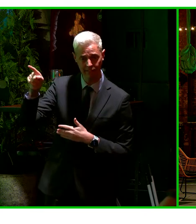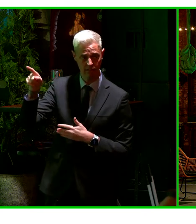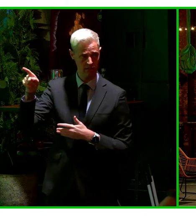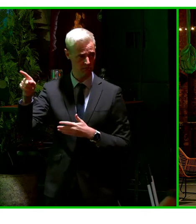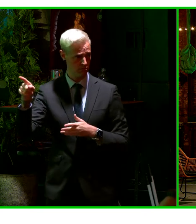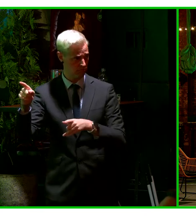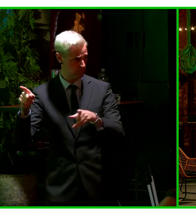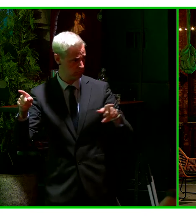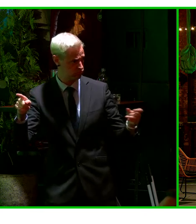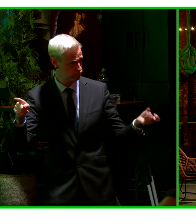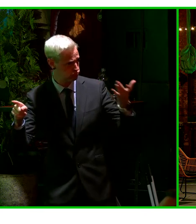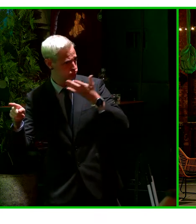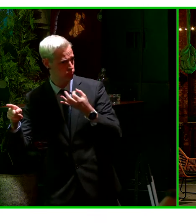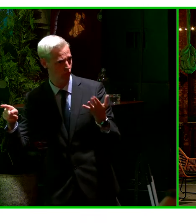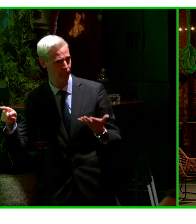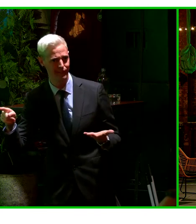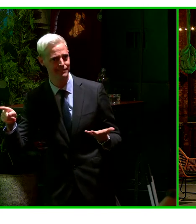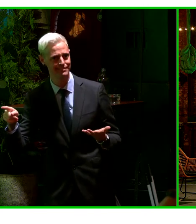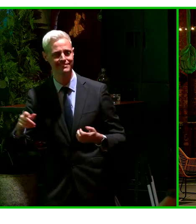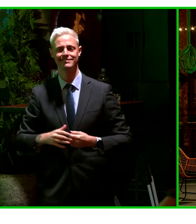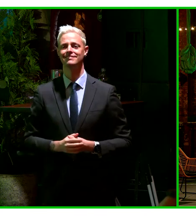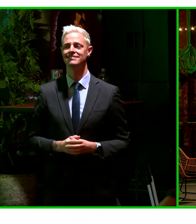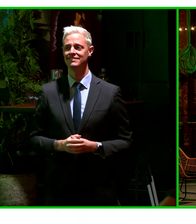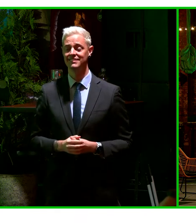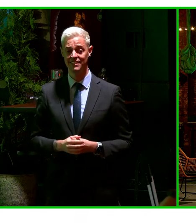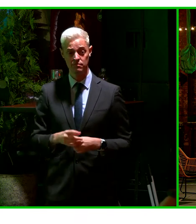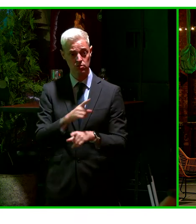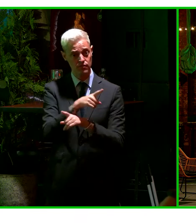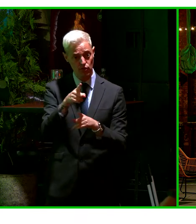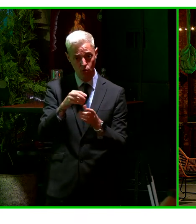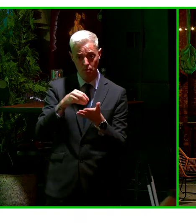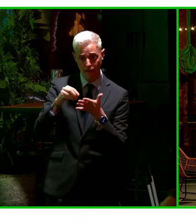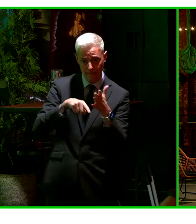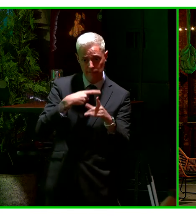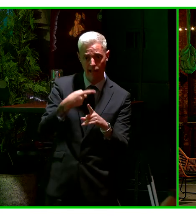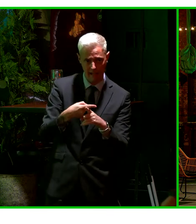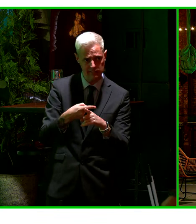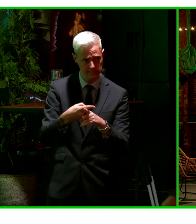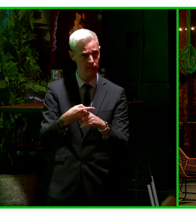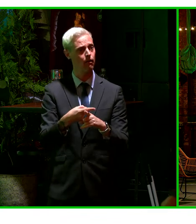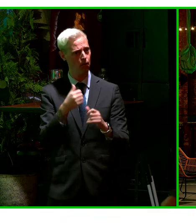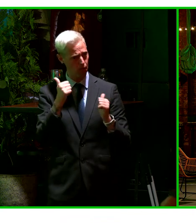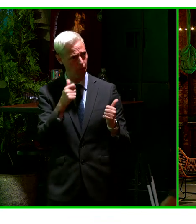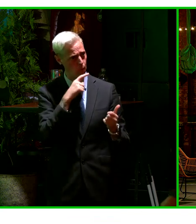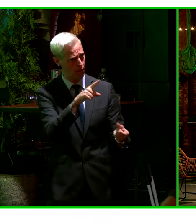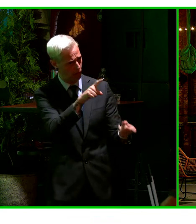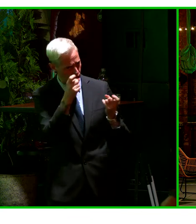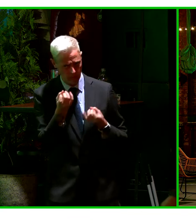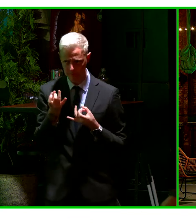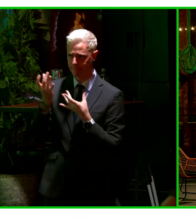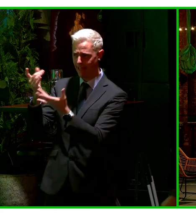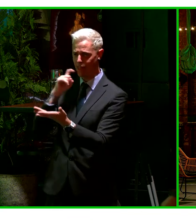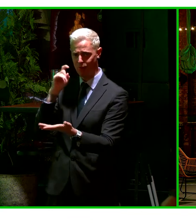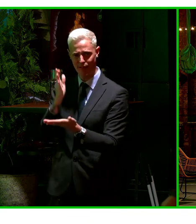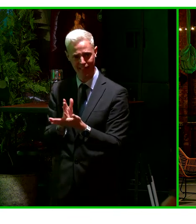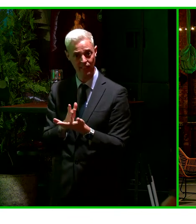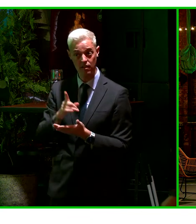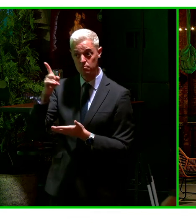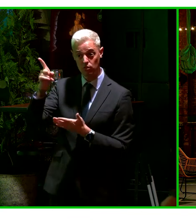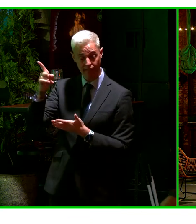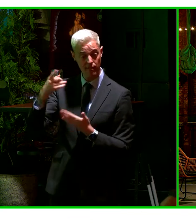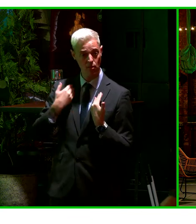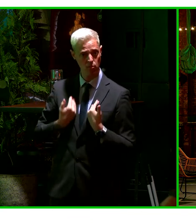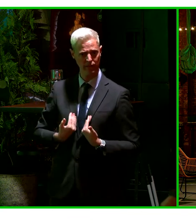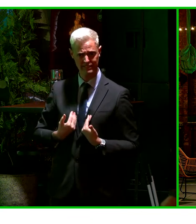My kind of feeling about that is, when you pay your tax properly, we'll listen to what you've got to say. But until then, you know, maybe we need to hear a